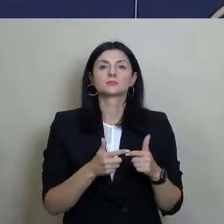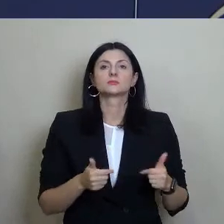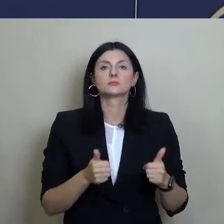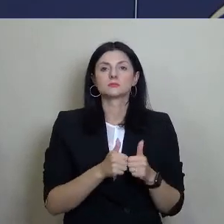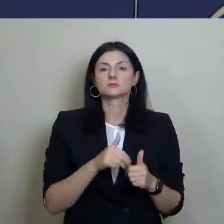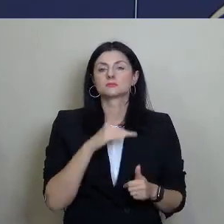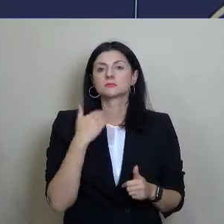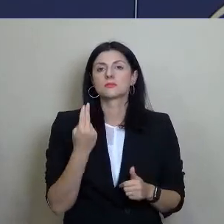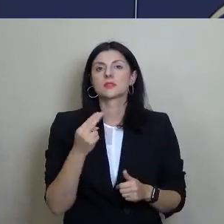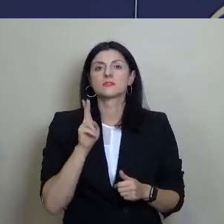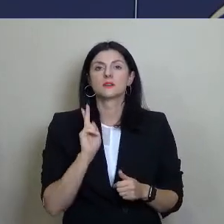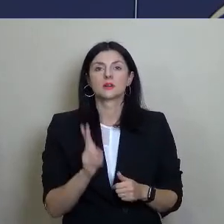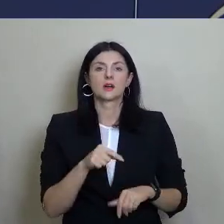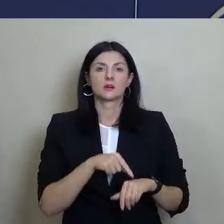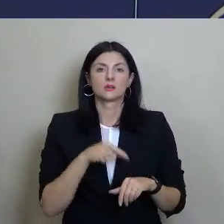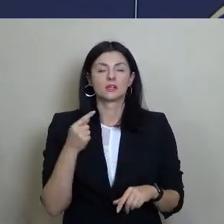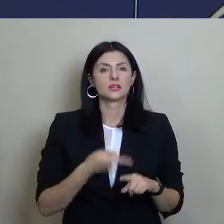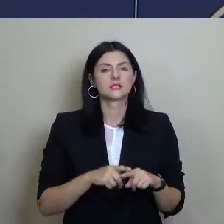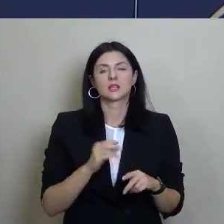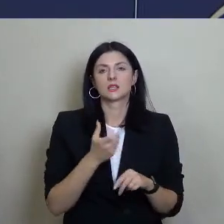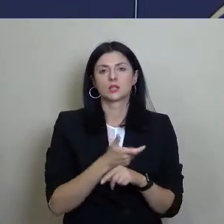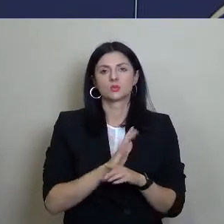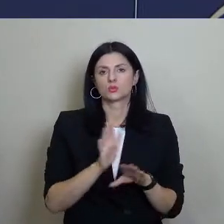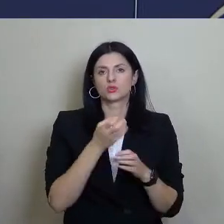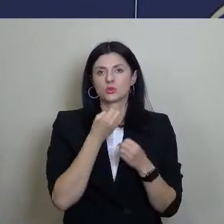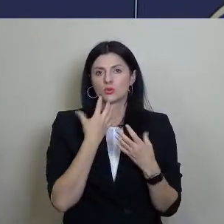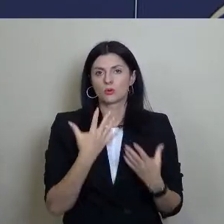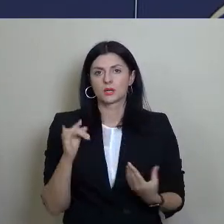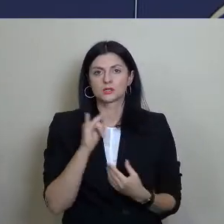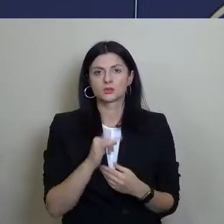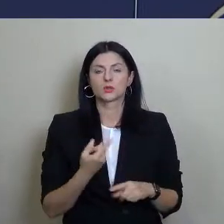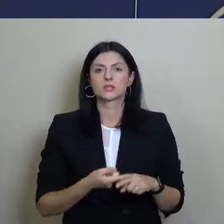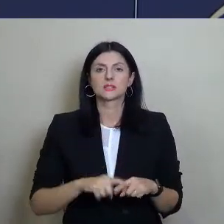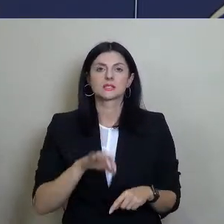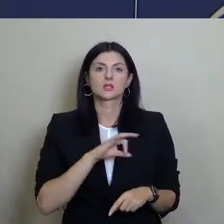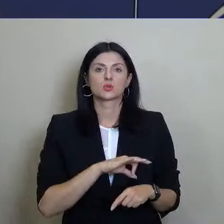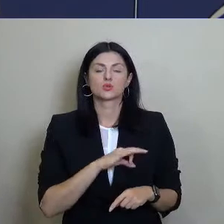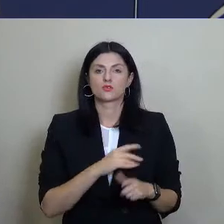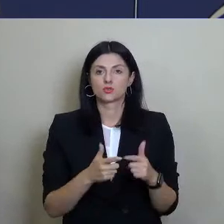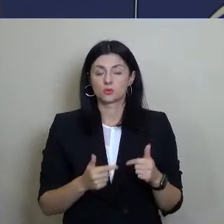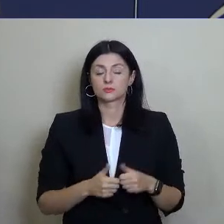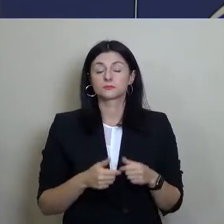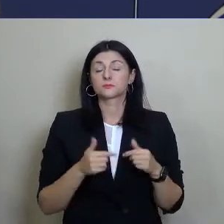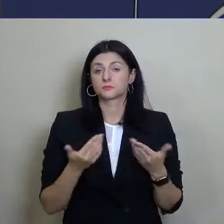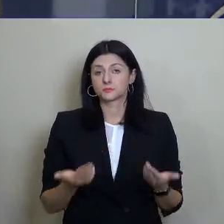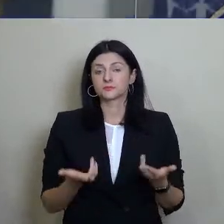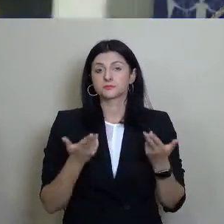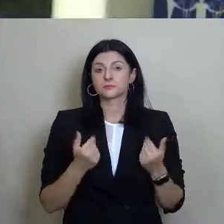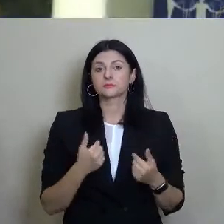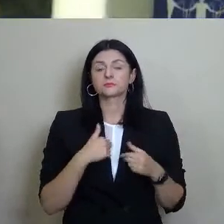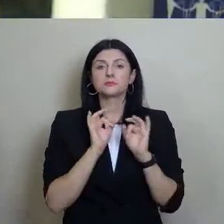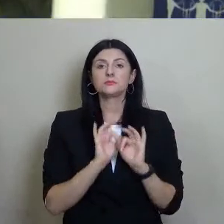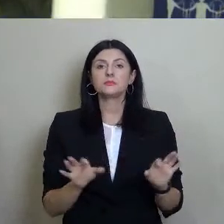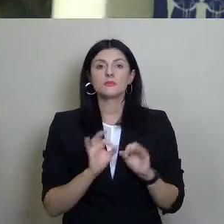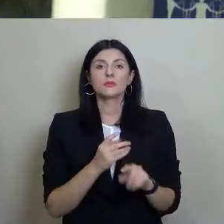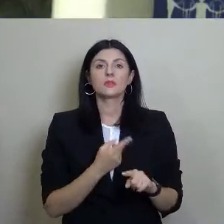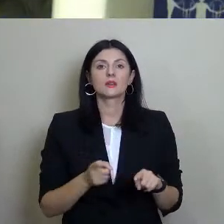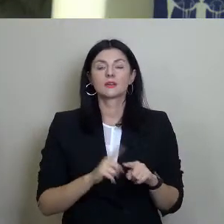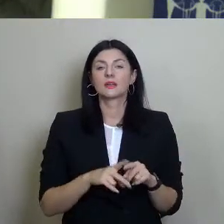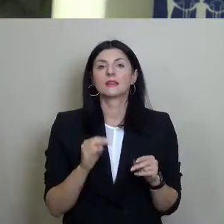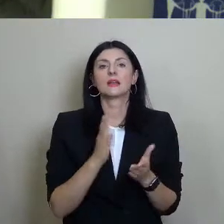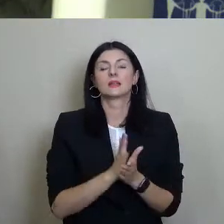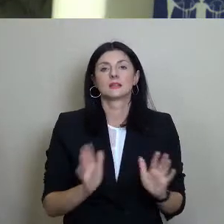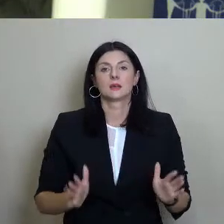of constituency delineation. It's not a very good story because the CC is the authority that